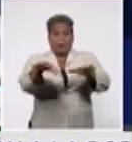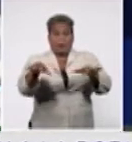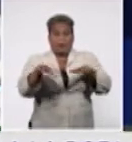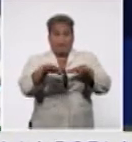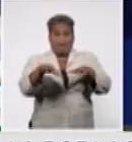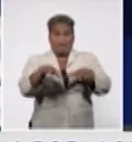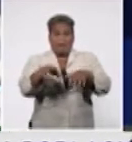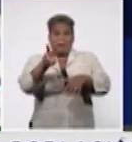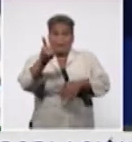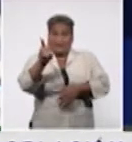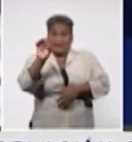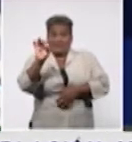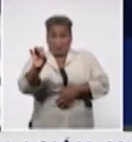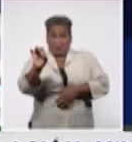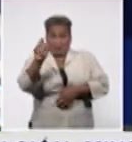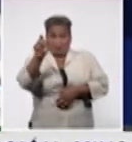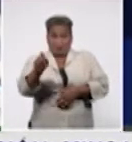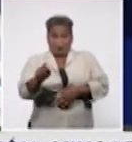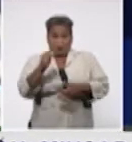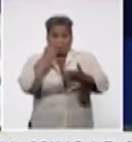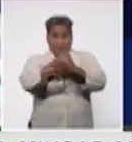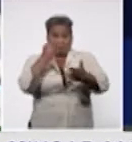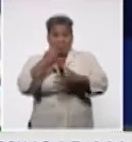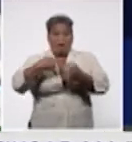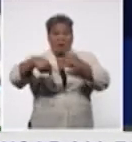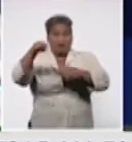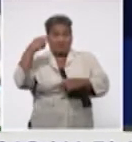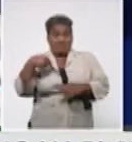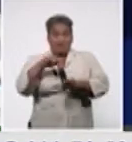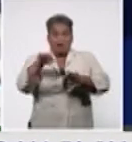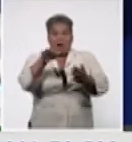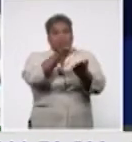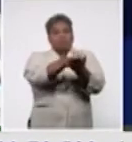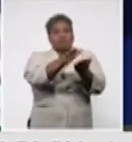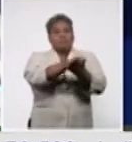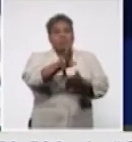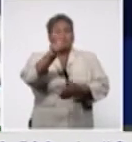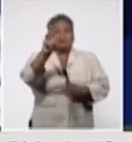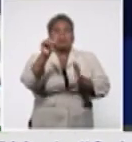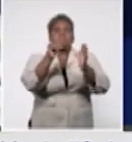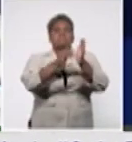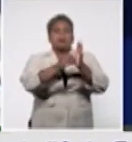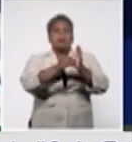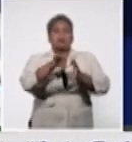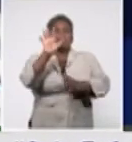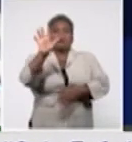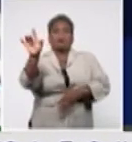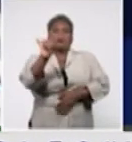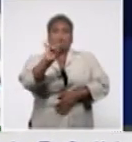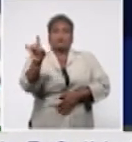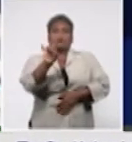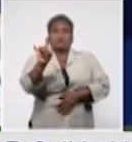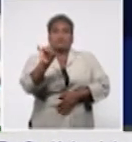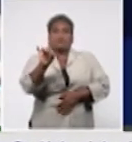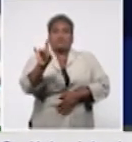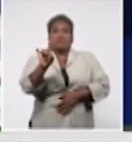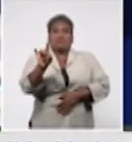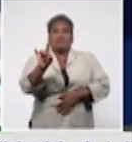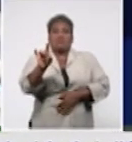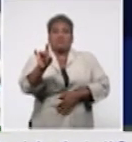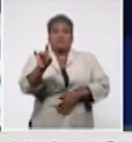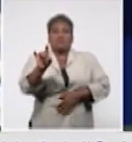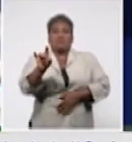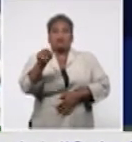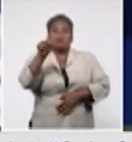2,372 people, the 58.4% of all confirmed cases up to date. This is a specific feature of